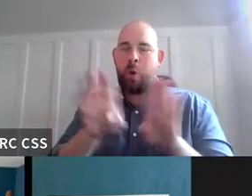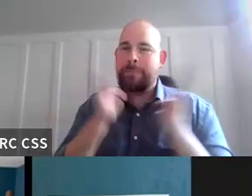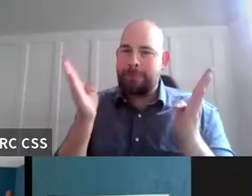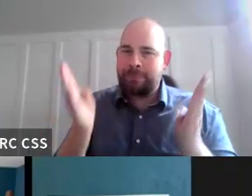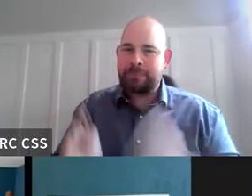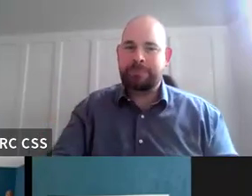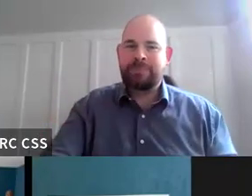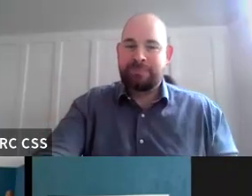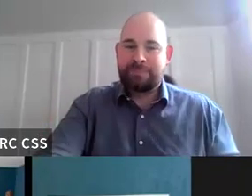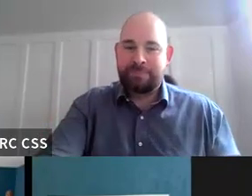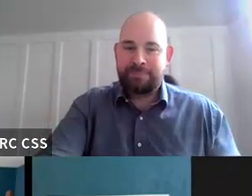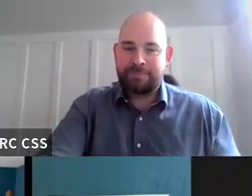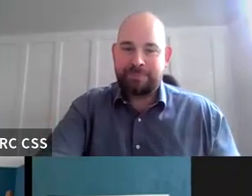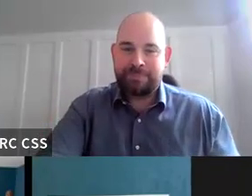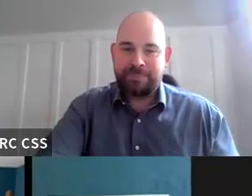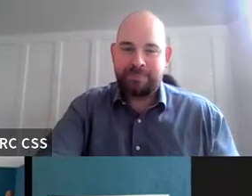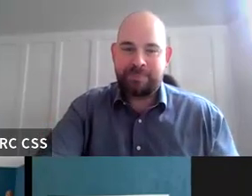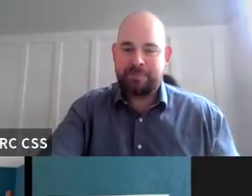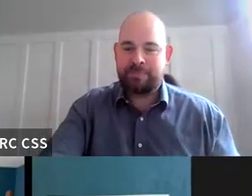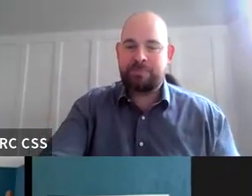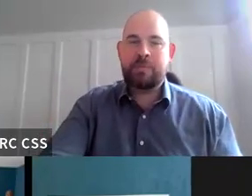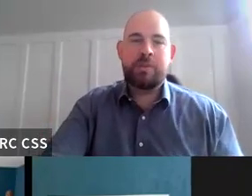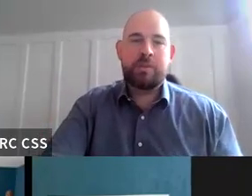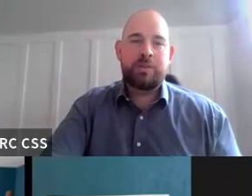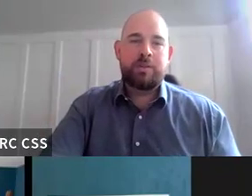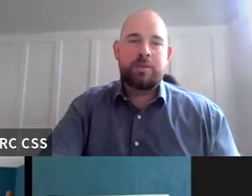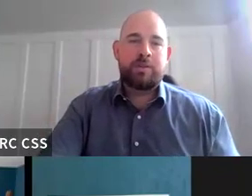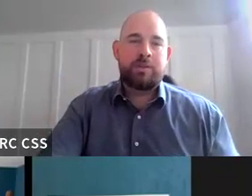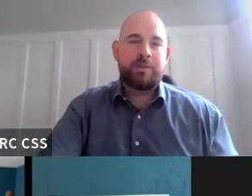key. There's technology to help with opening the door.